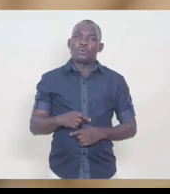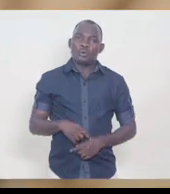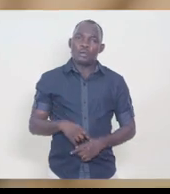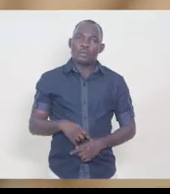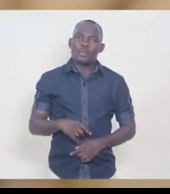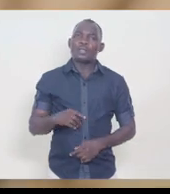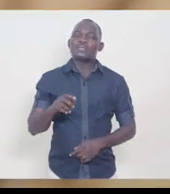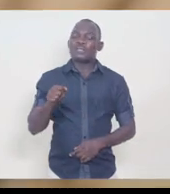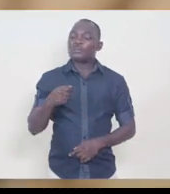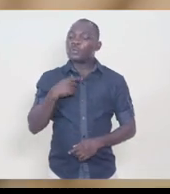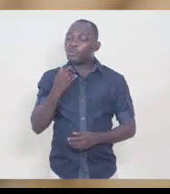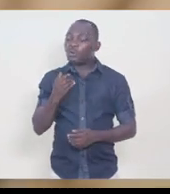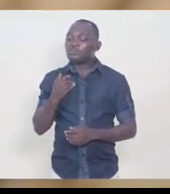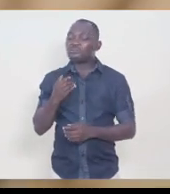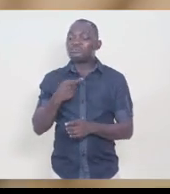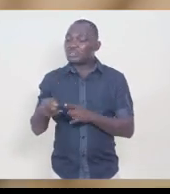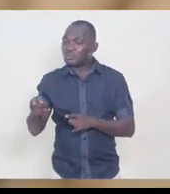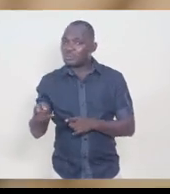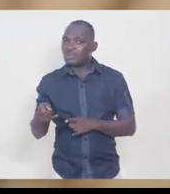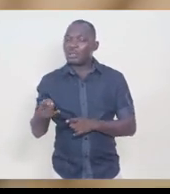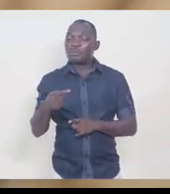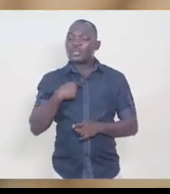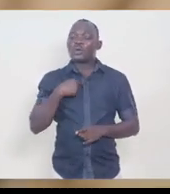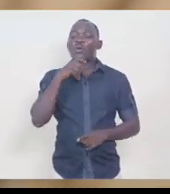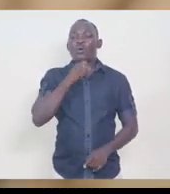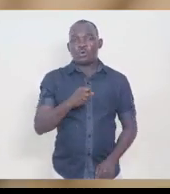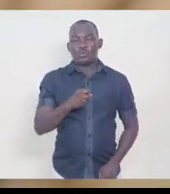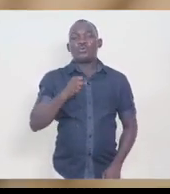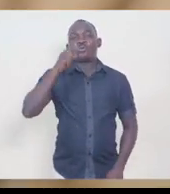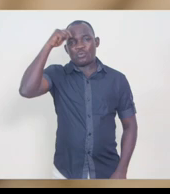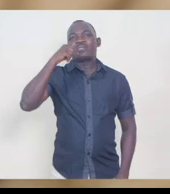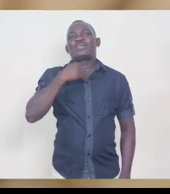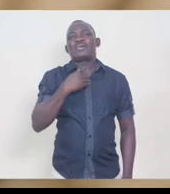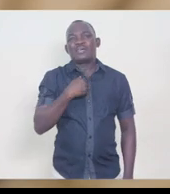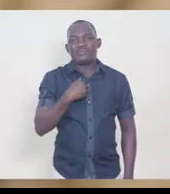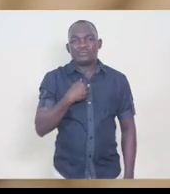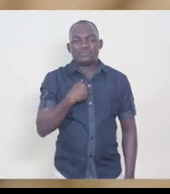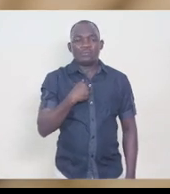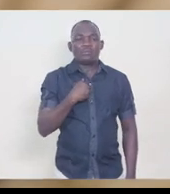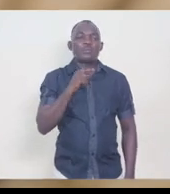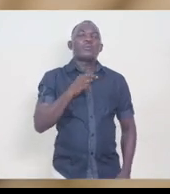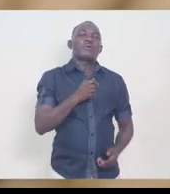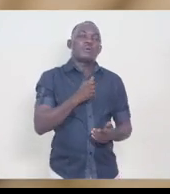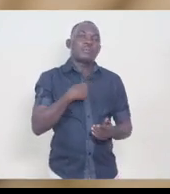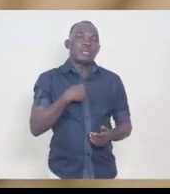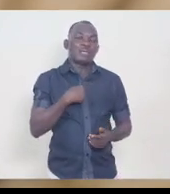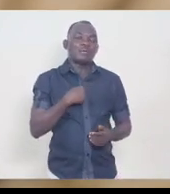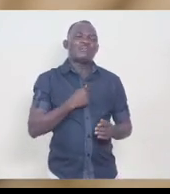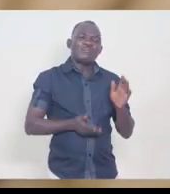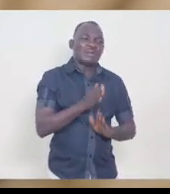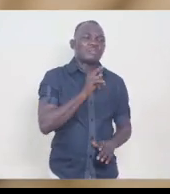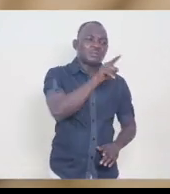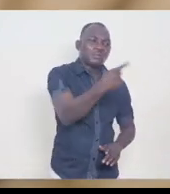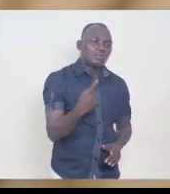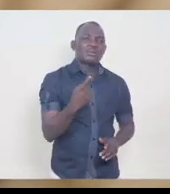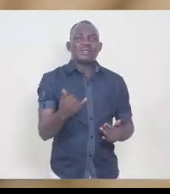Please. I don't mean any harm, you know. I'm an elderly woman. Why will I lie? I'll be snappy about it,